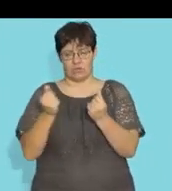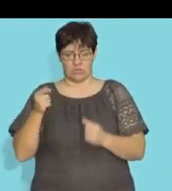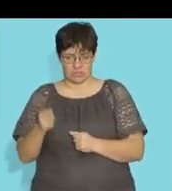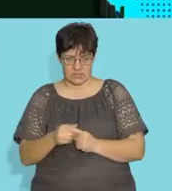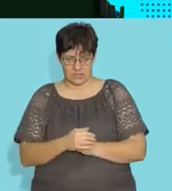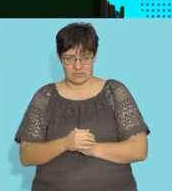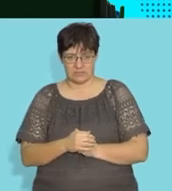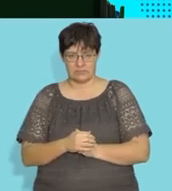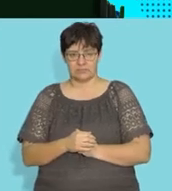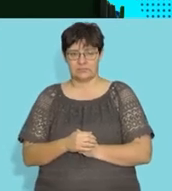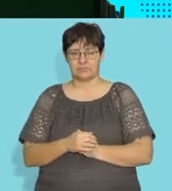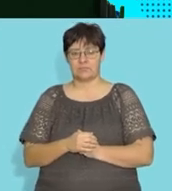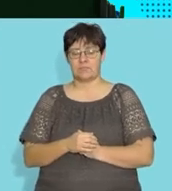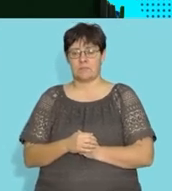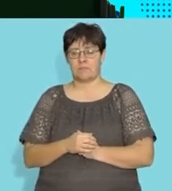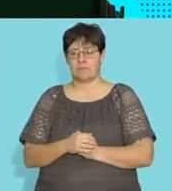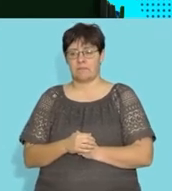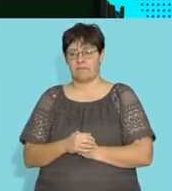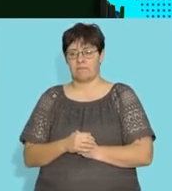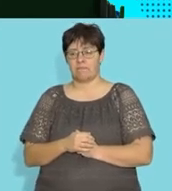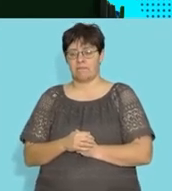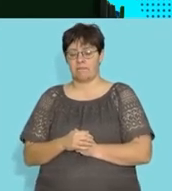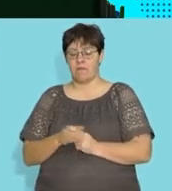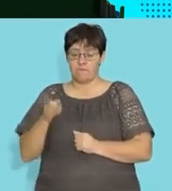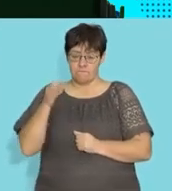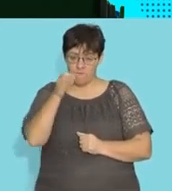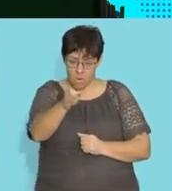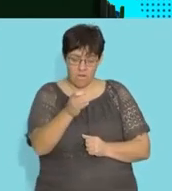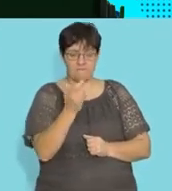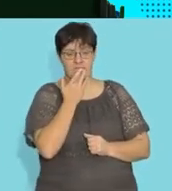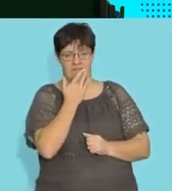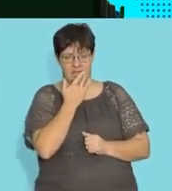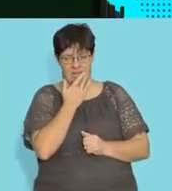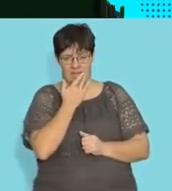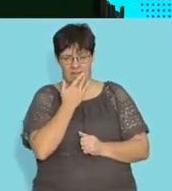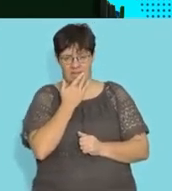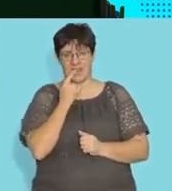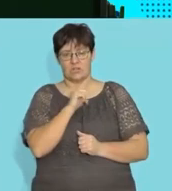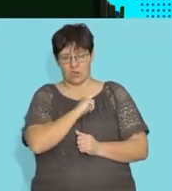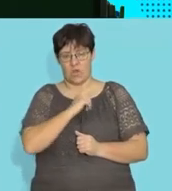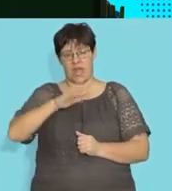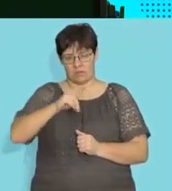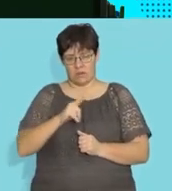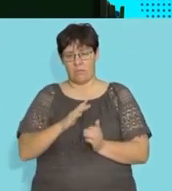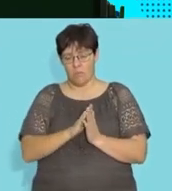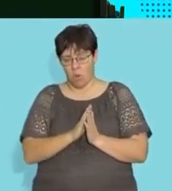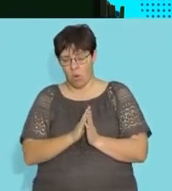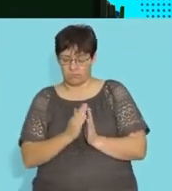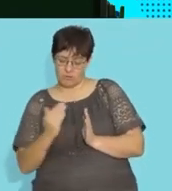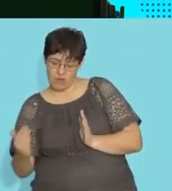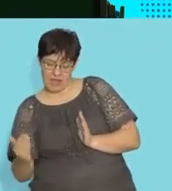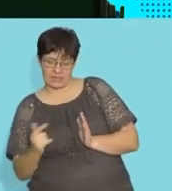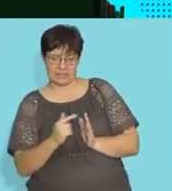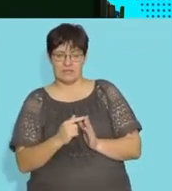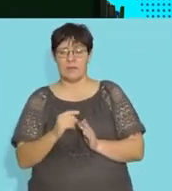solution. Again, the forward reaction will be favored, meaning the equilibrium will lie more to the